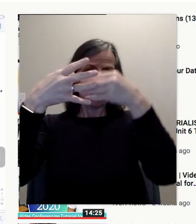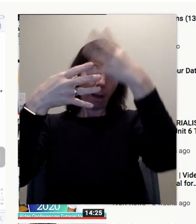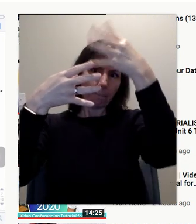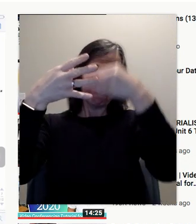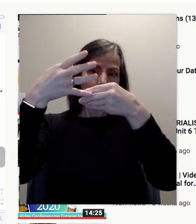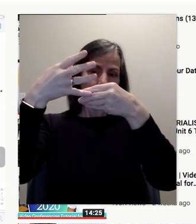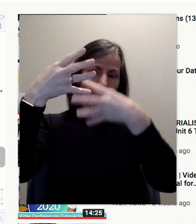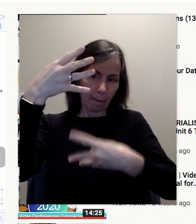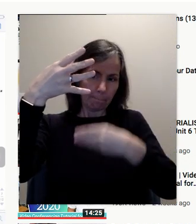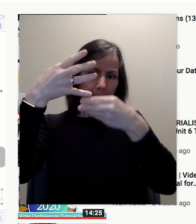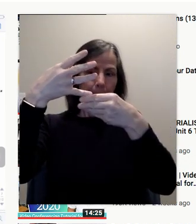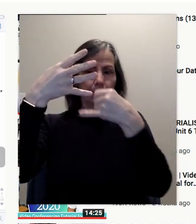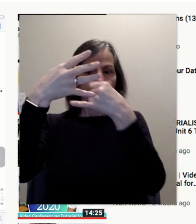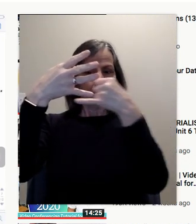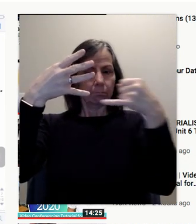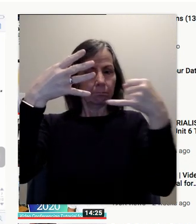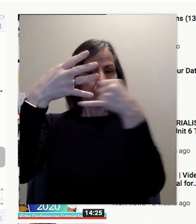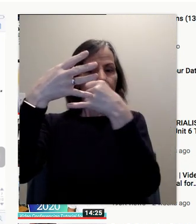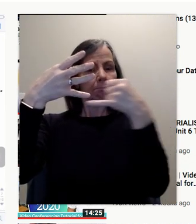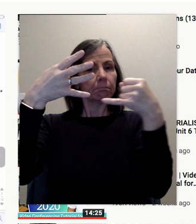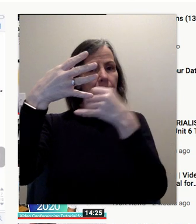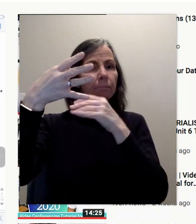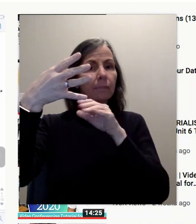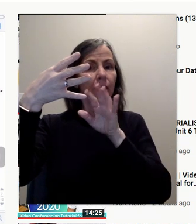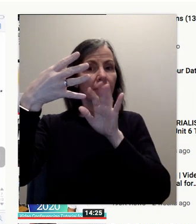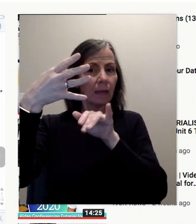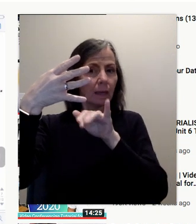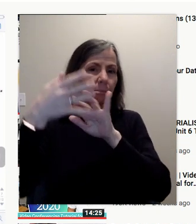Line of symmetry.